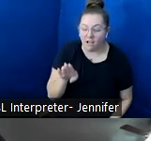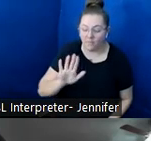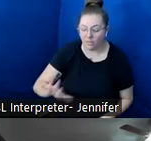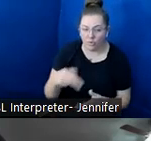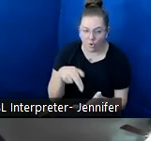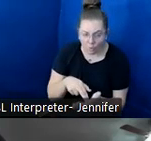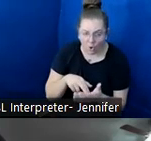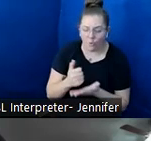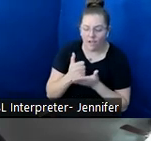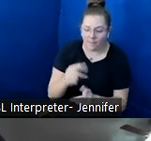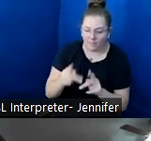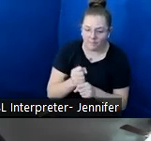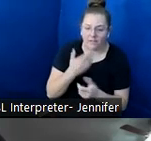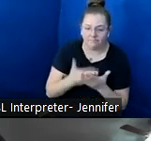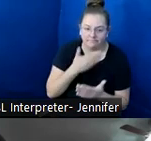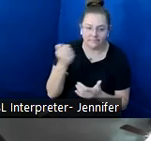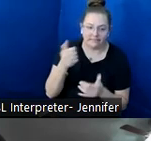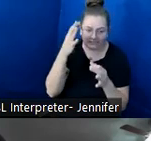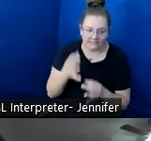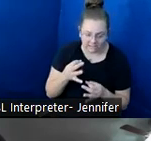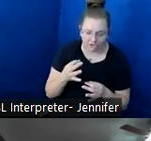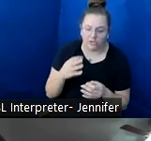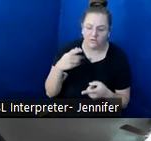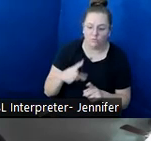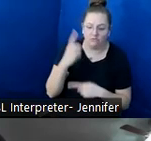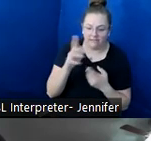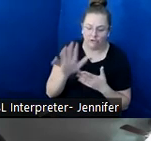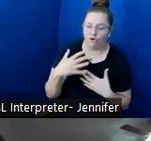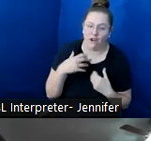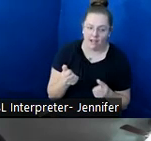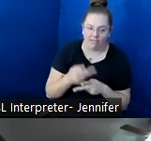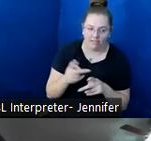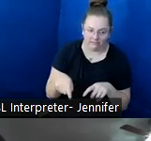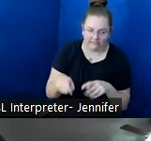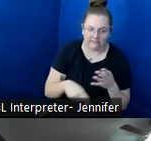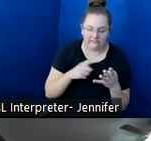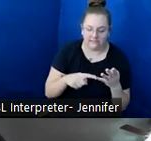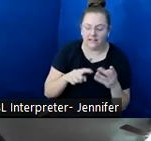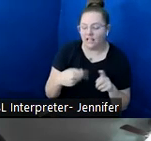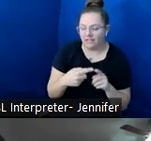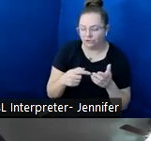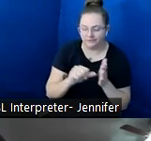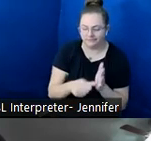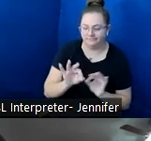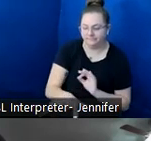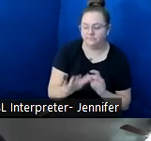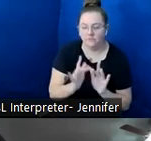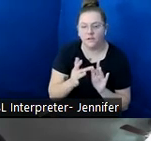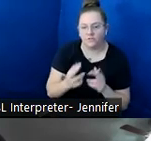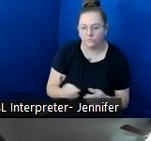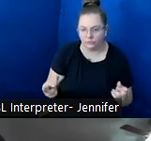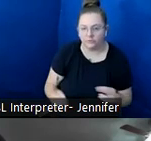healthcare enrollment choice while considering their healthcare needs, and then also highlighting some online resources that are